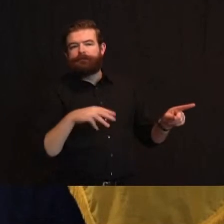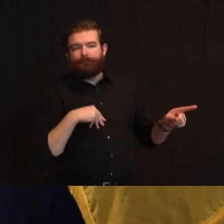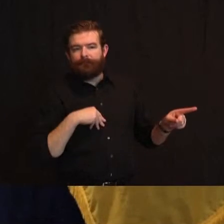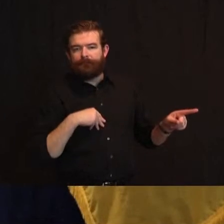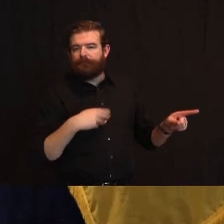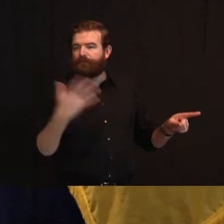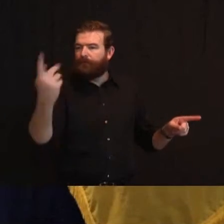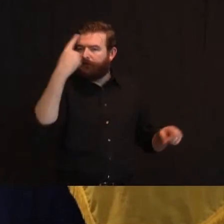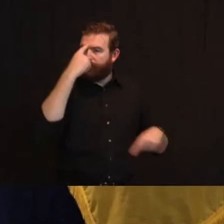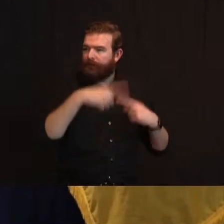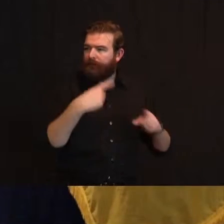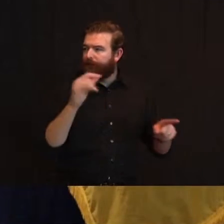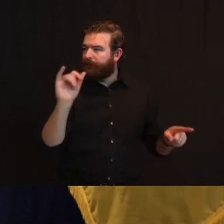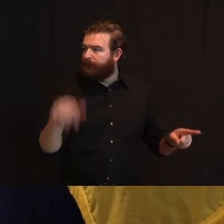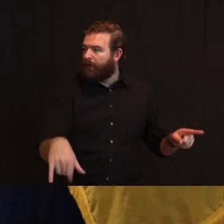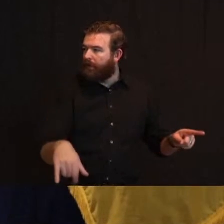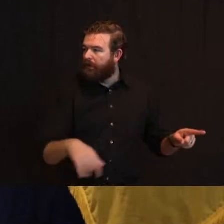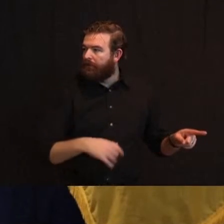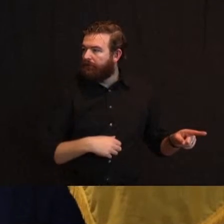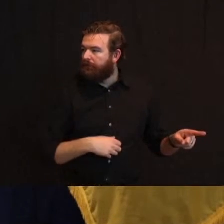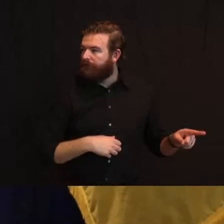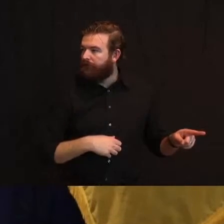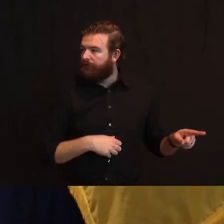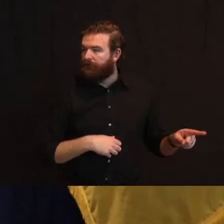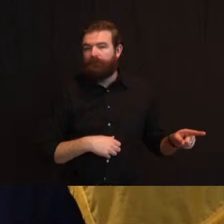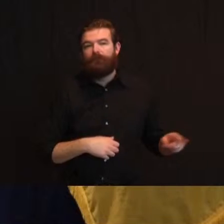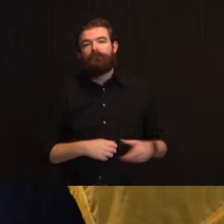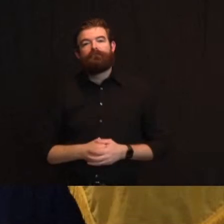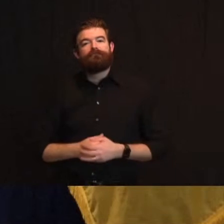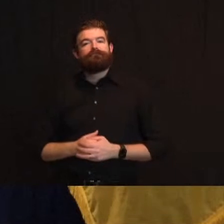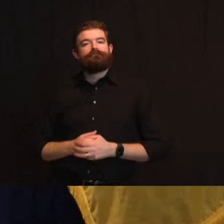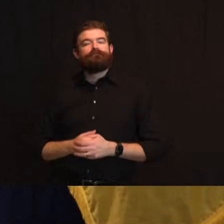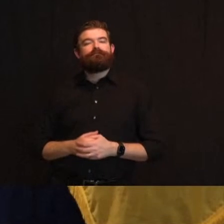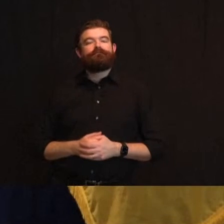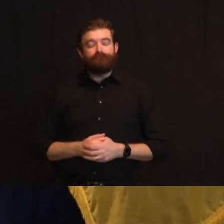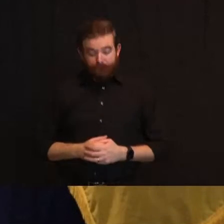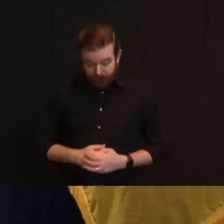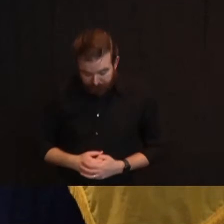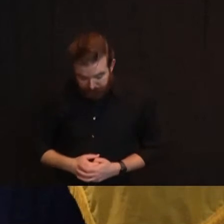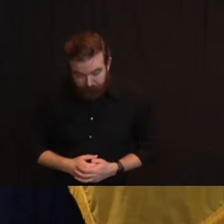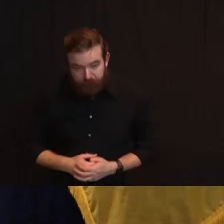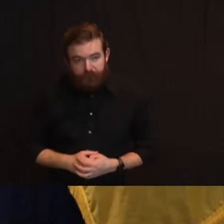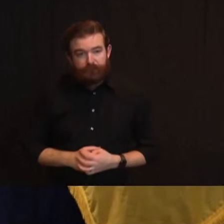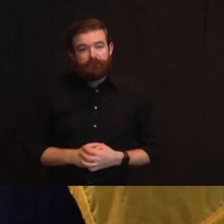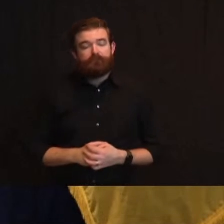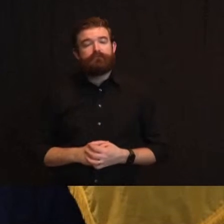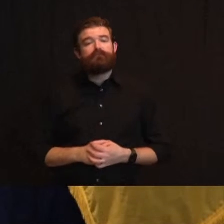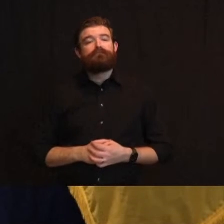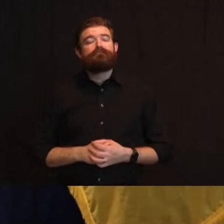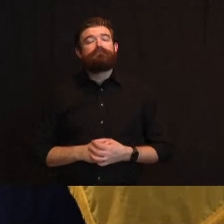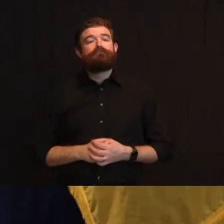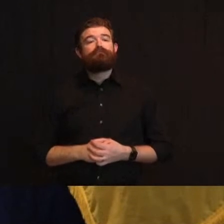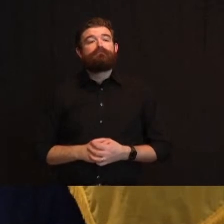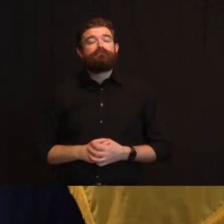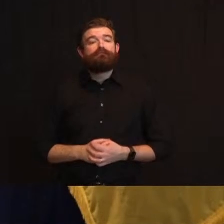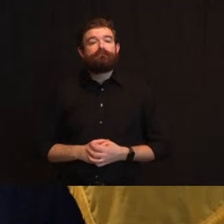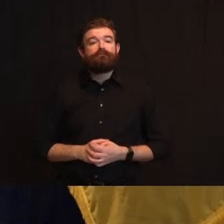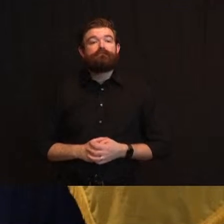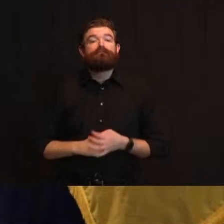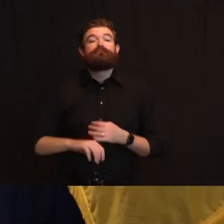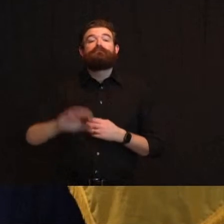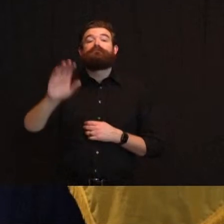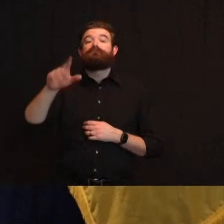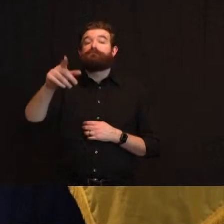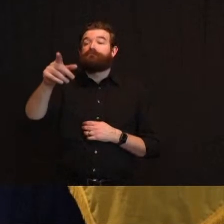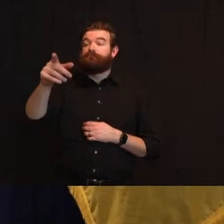Day. When do you think you'll be able to say if candidates should plan on in-person petitions or to